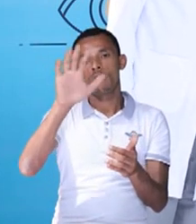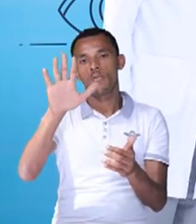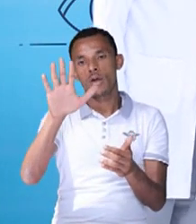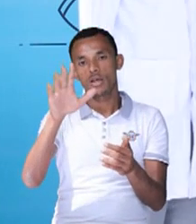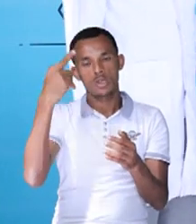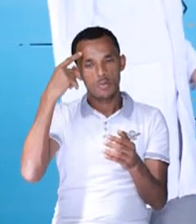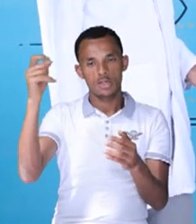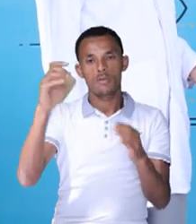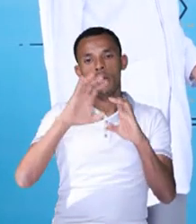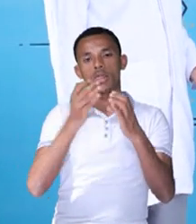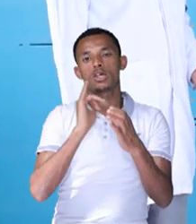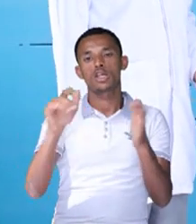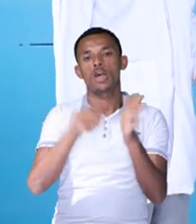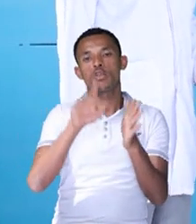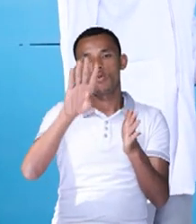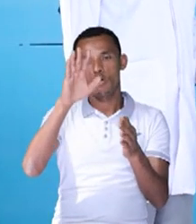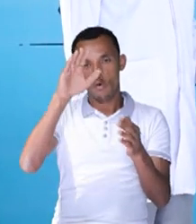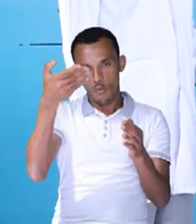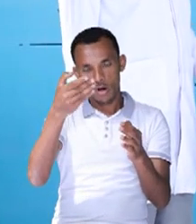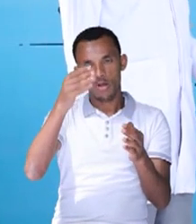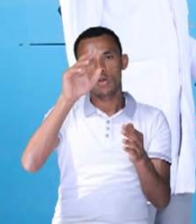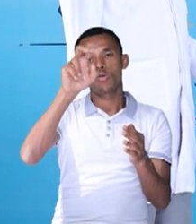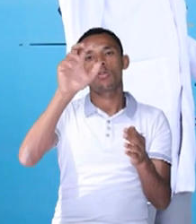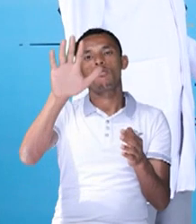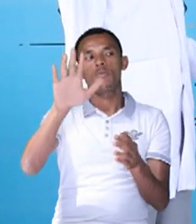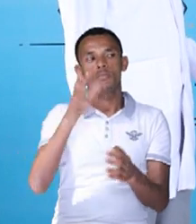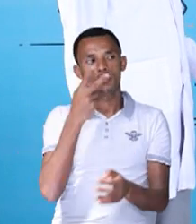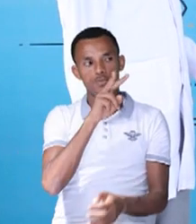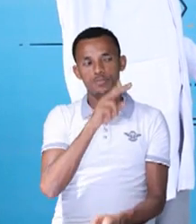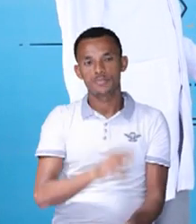the imaginary part to be negative 4 over 25.